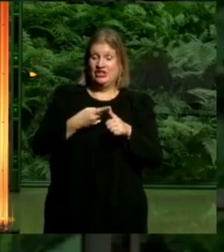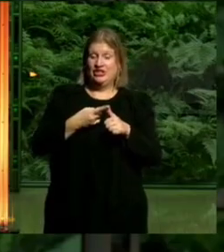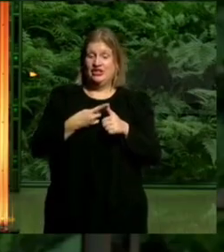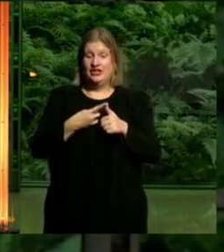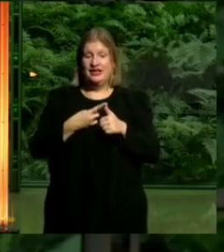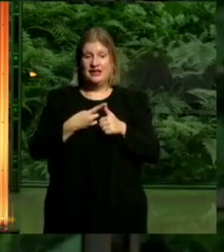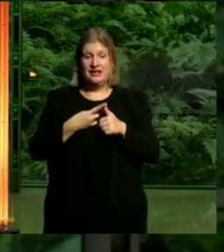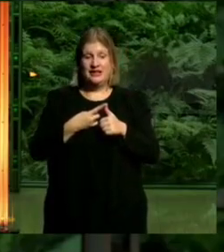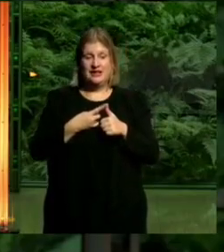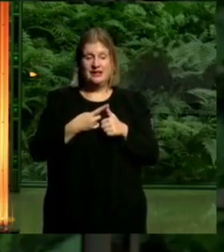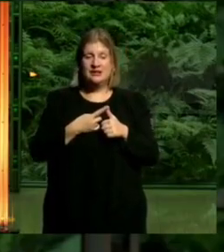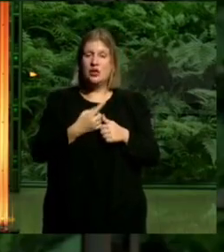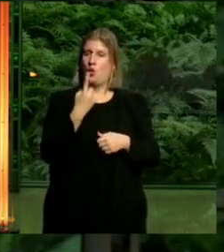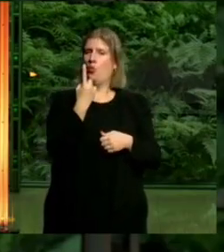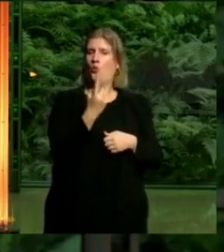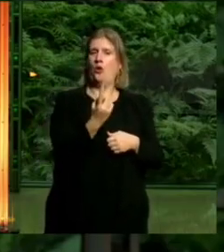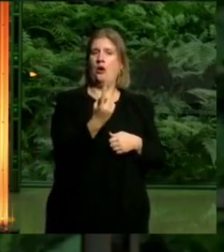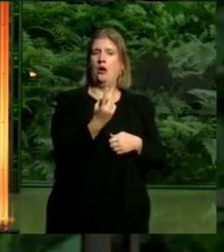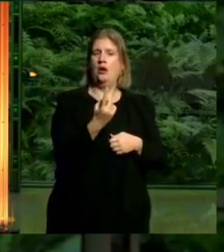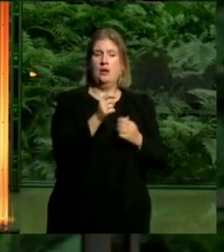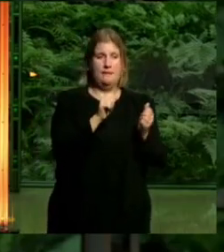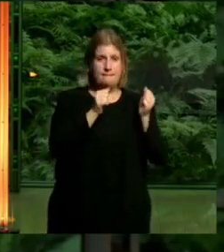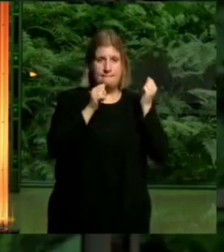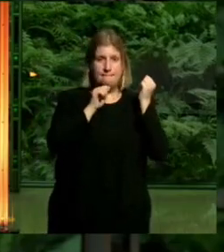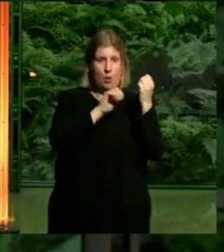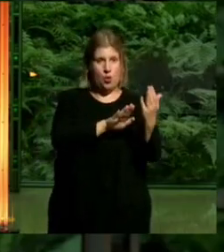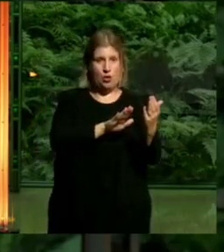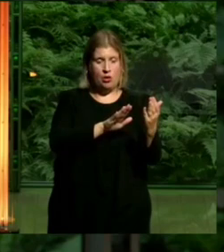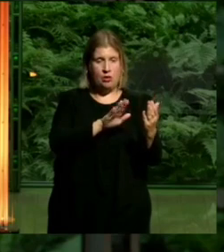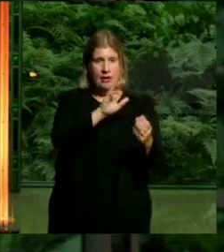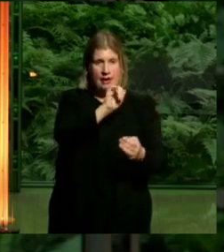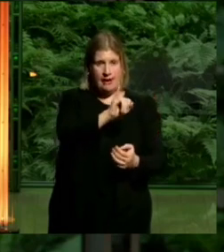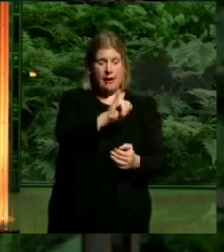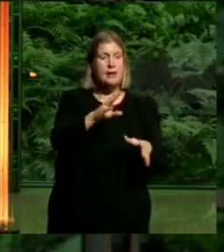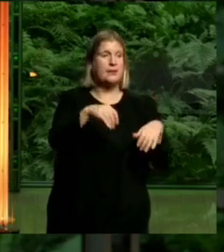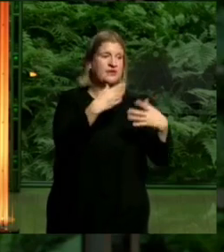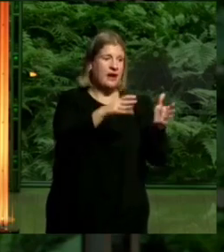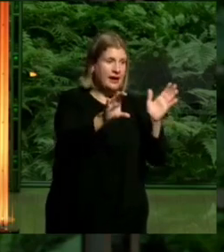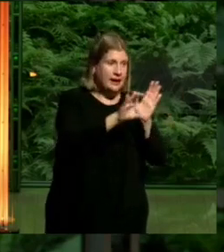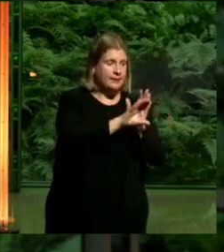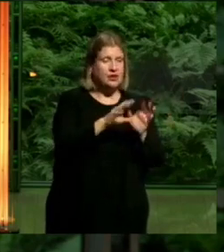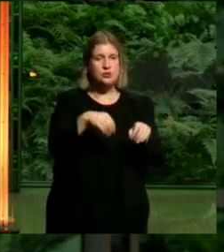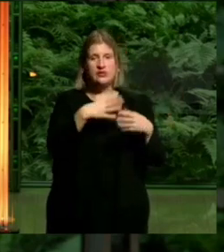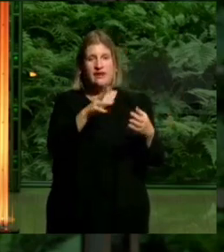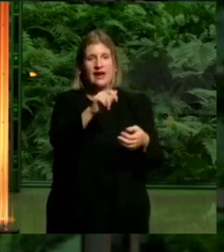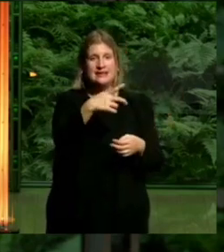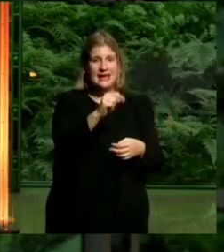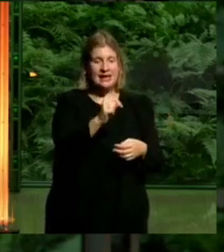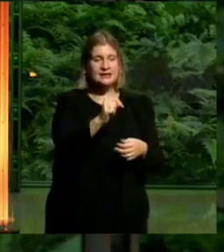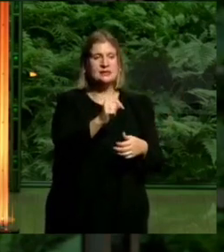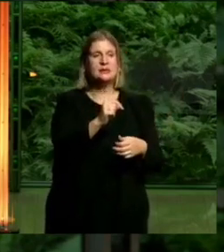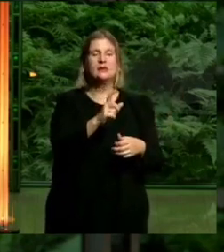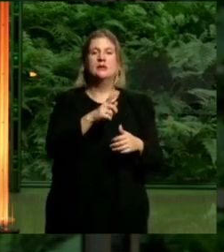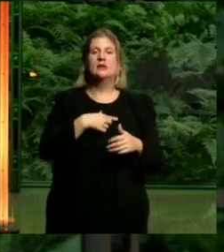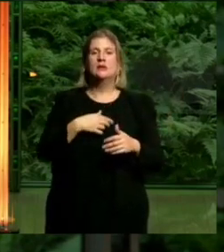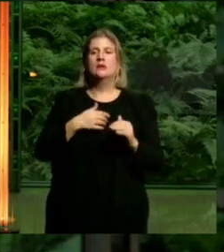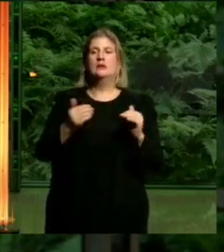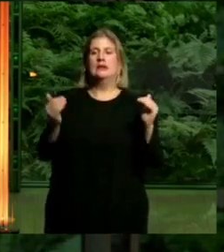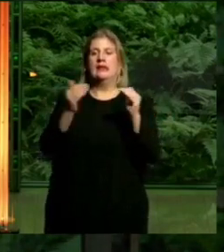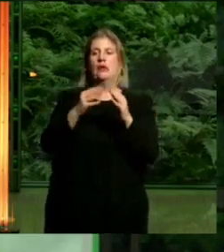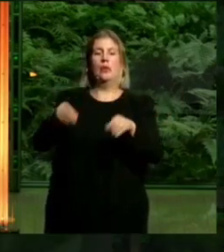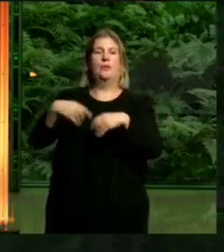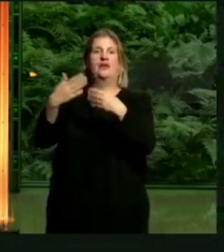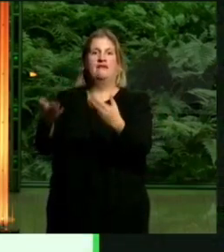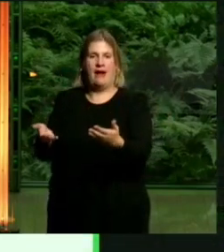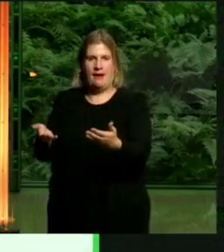so single modal AI models, you give it the same data type, you give it text, on the other side comes out text. That's what a single modal AI